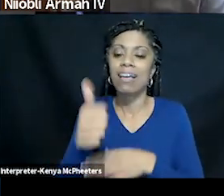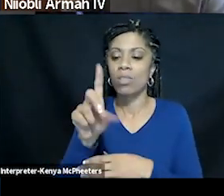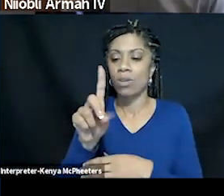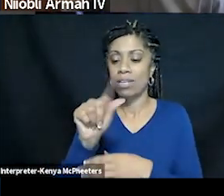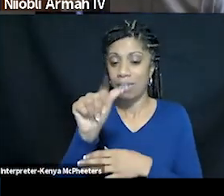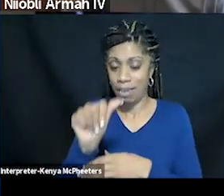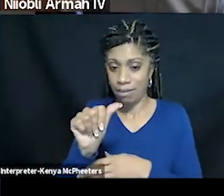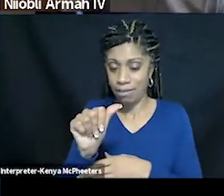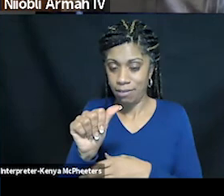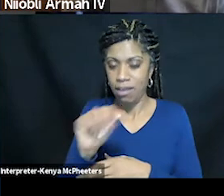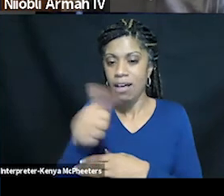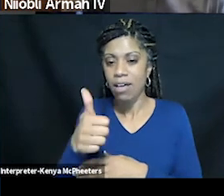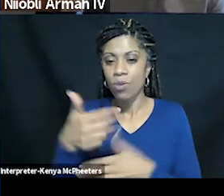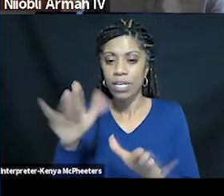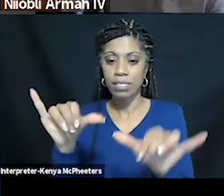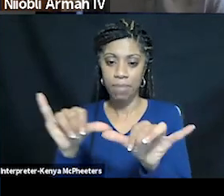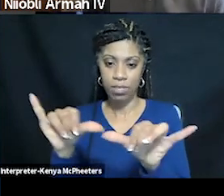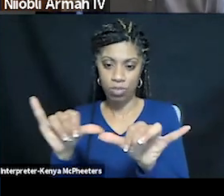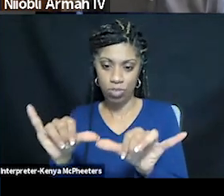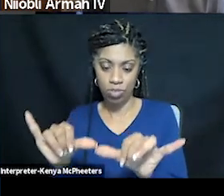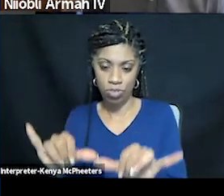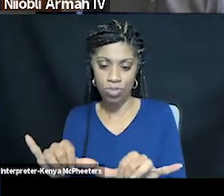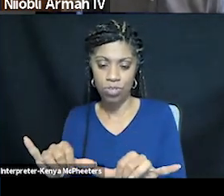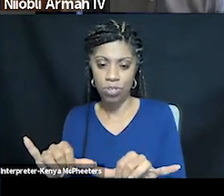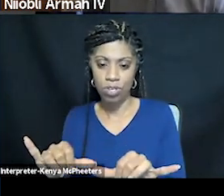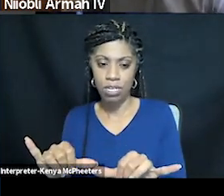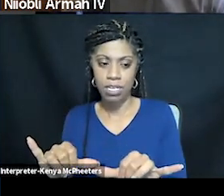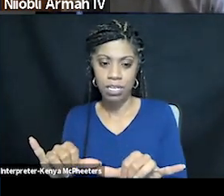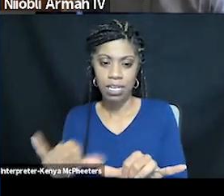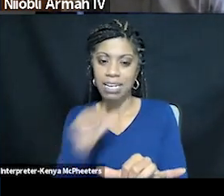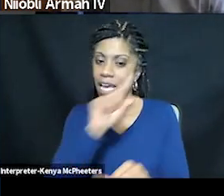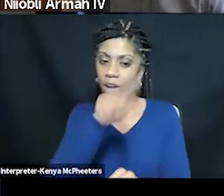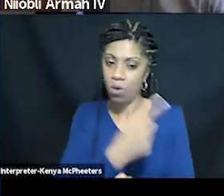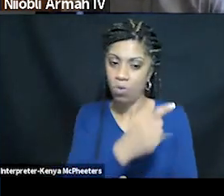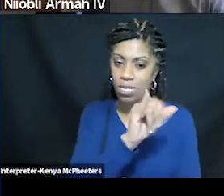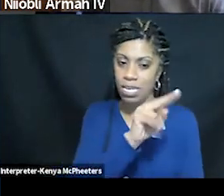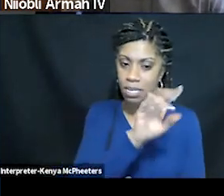use to describe what's happening with that population you want to serve.